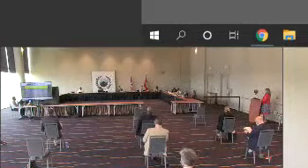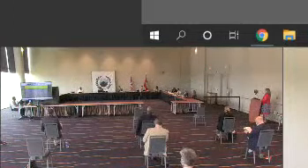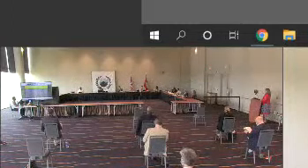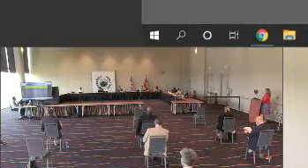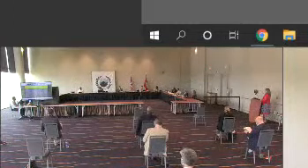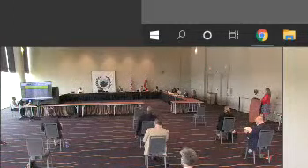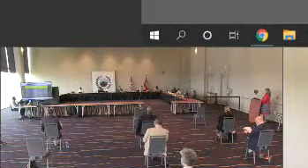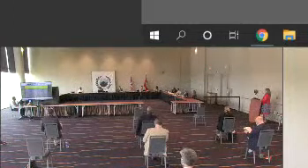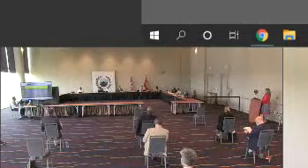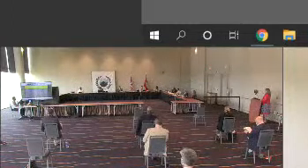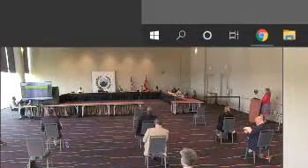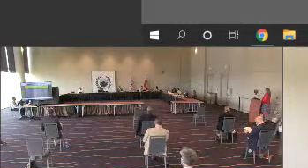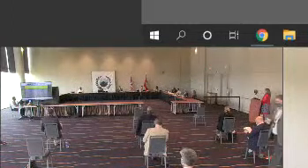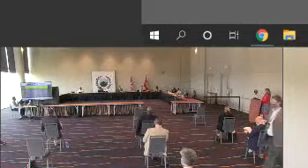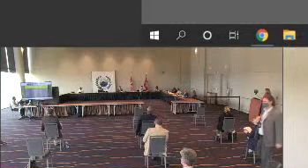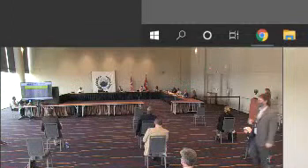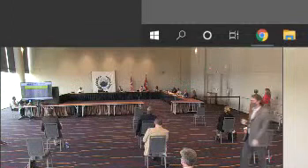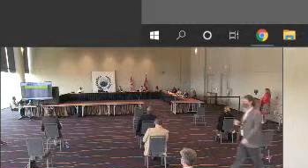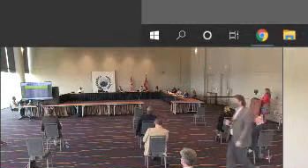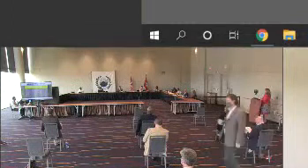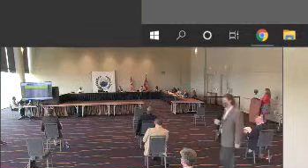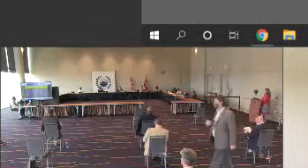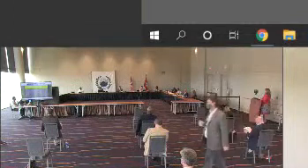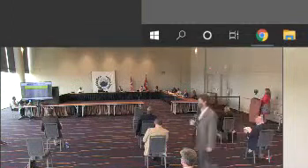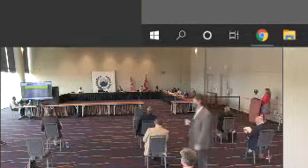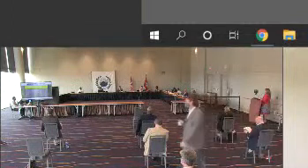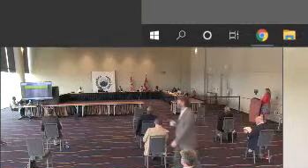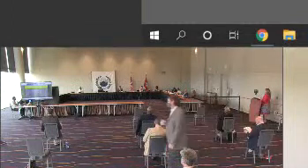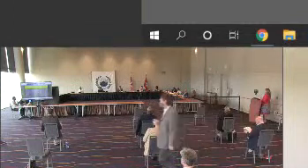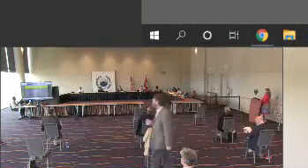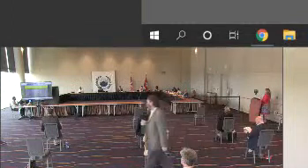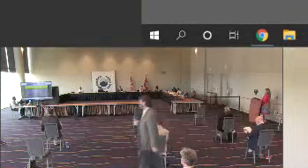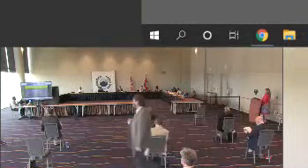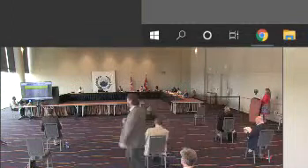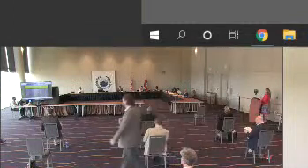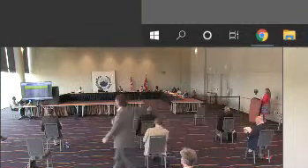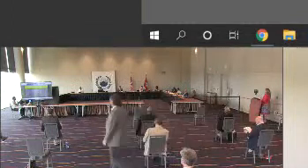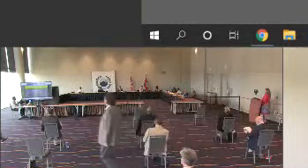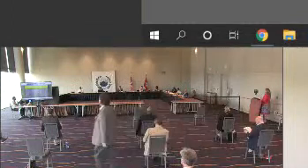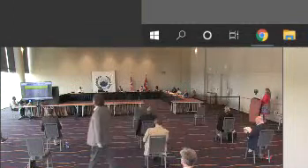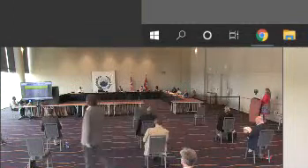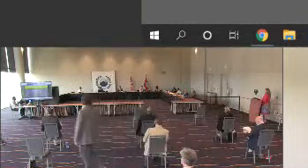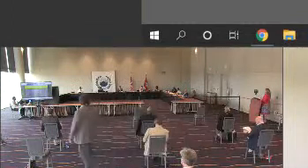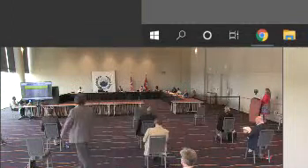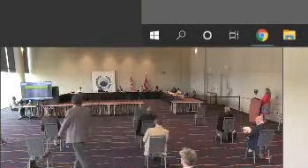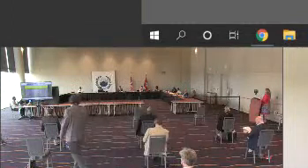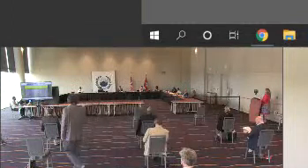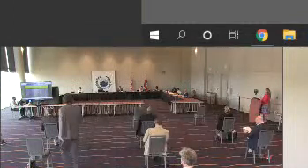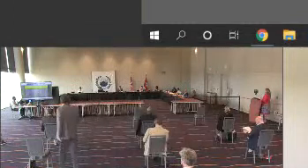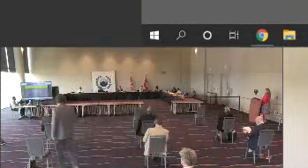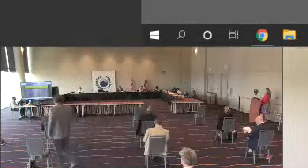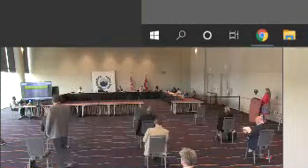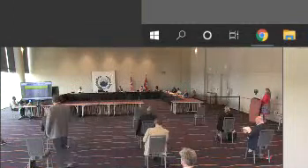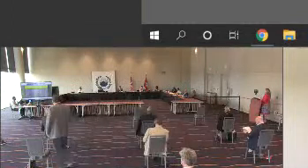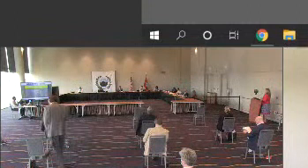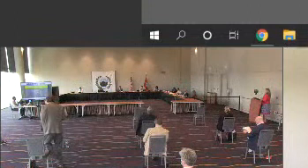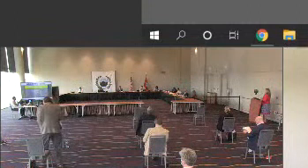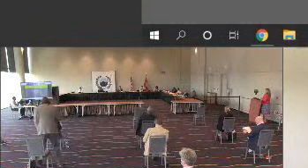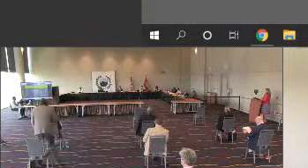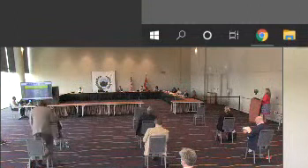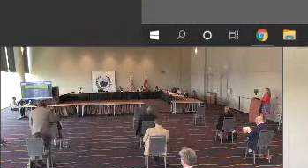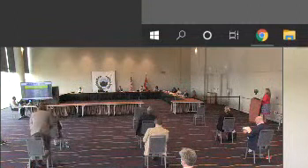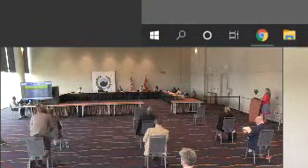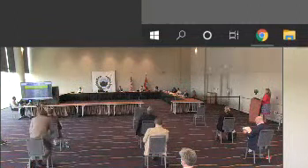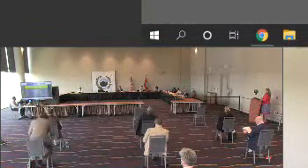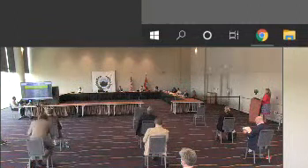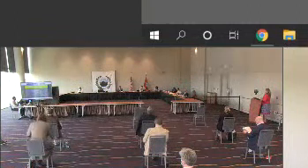quickly, and then I'll dive into them. Indirect costs are acknowledged in the Rescue Plan Act. Expenditure of